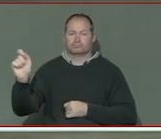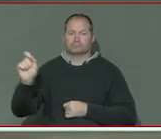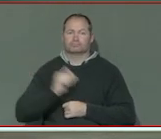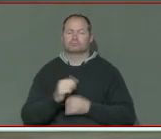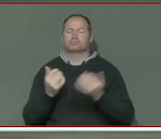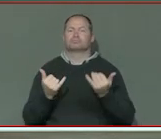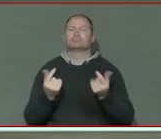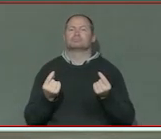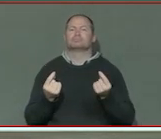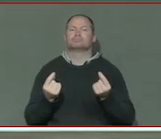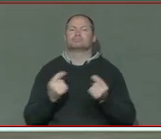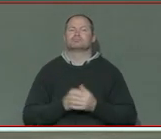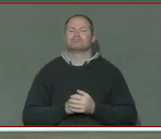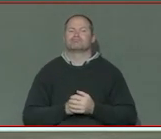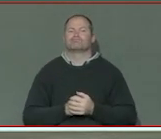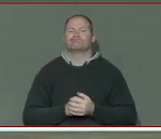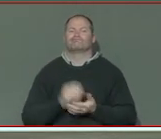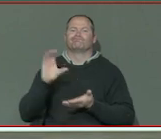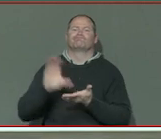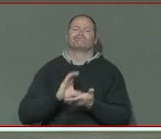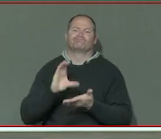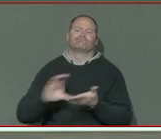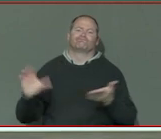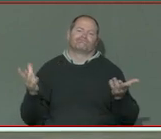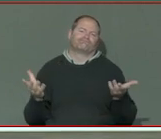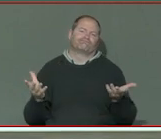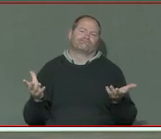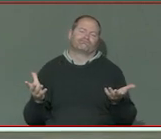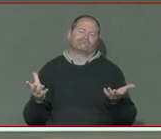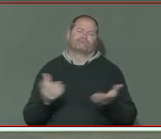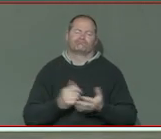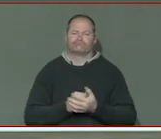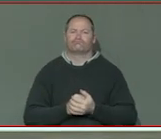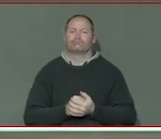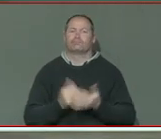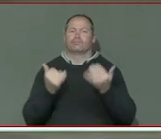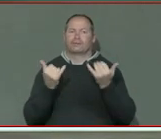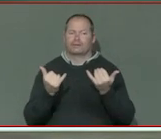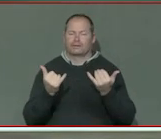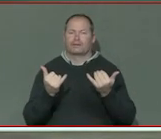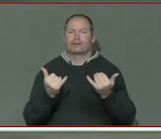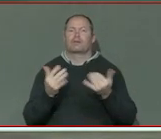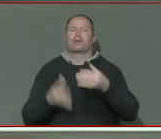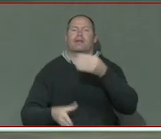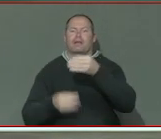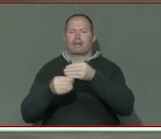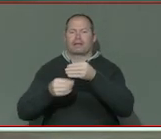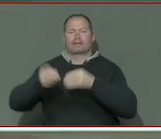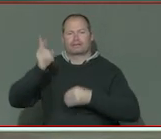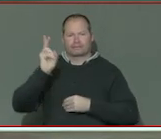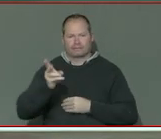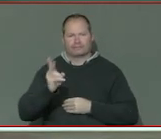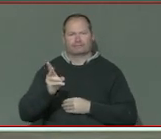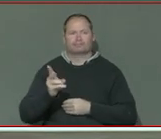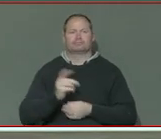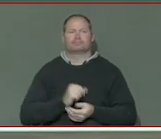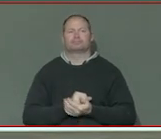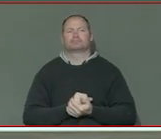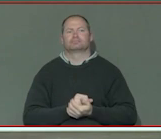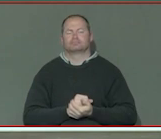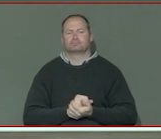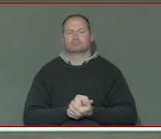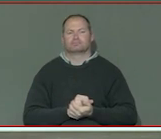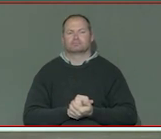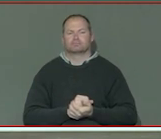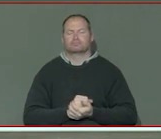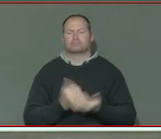do now? I just cancel the entry. So I must make another entry to